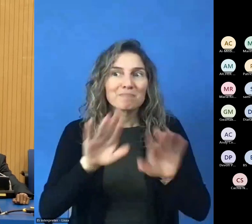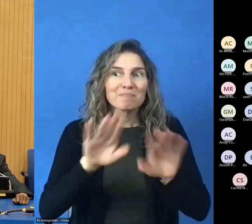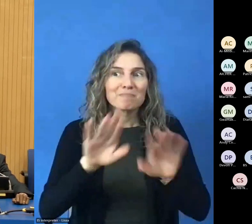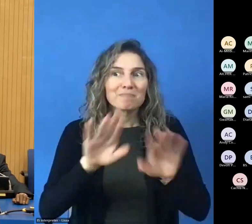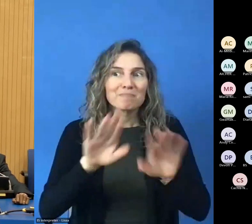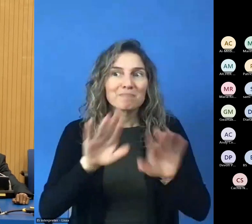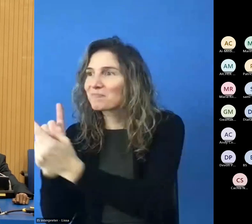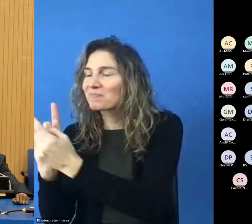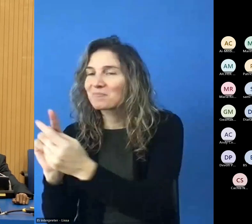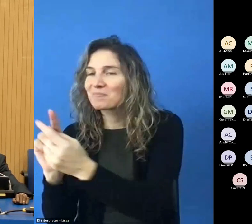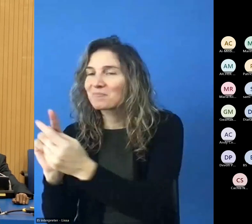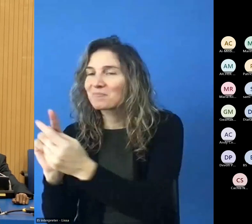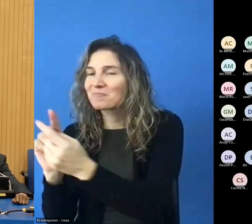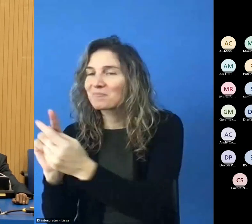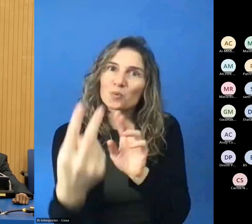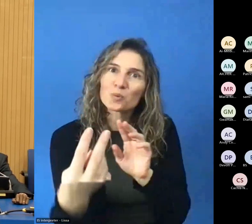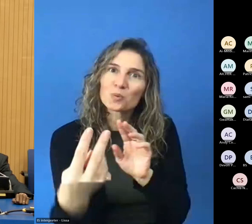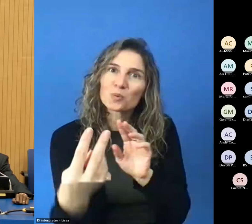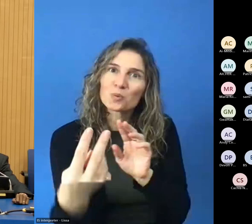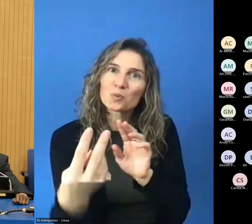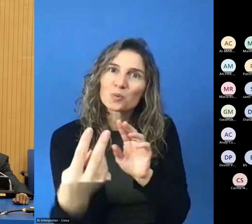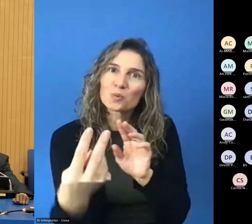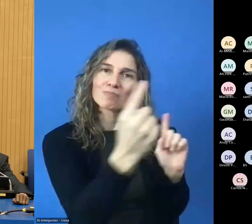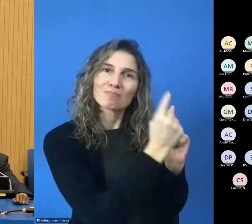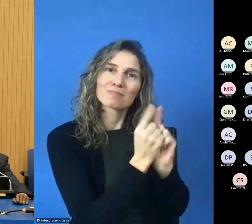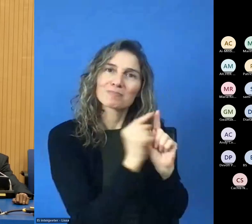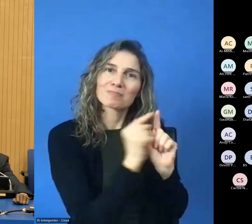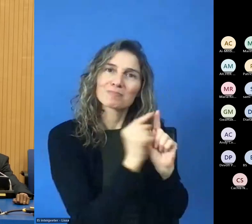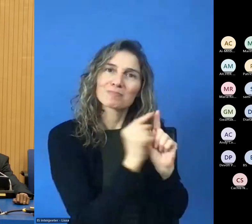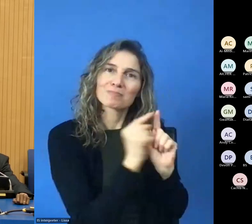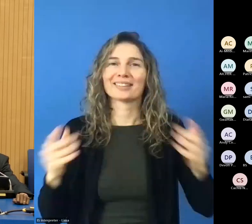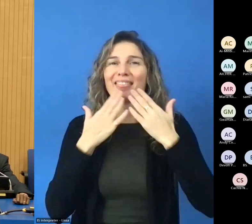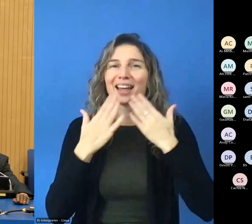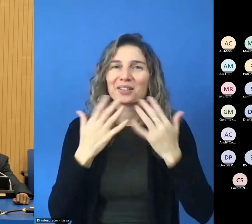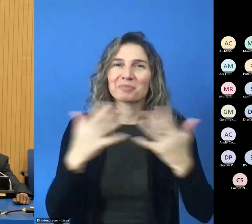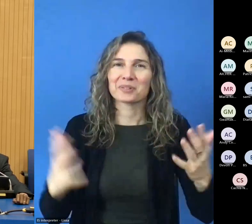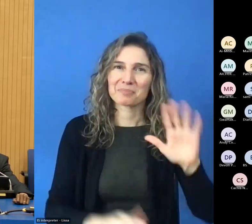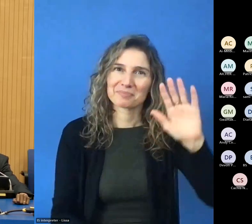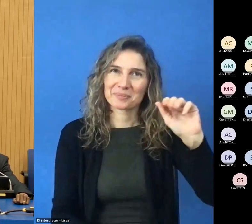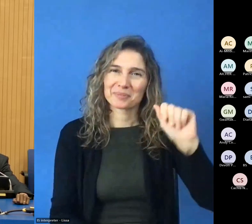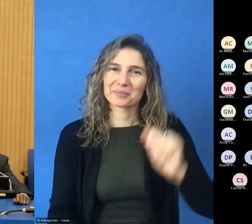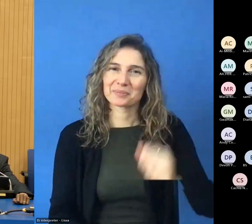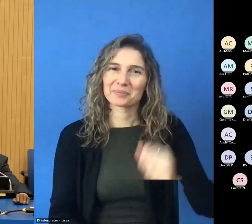to amplify the work that you're doing. Thank you so much. Bye-bye.